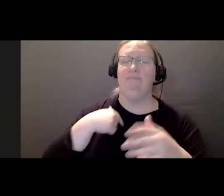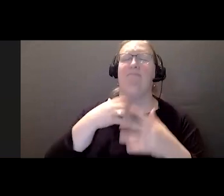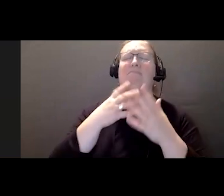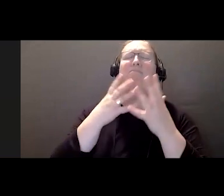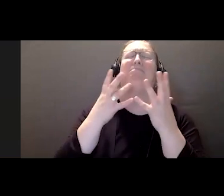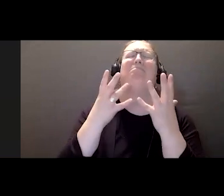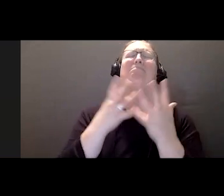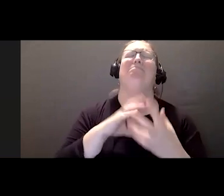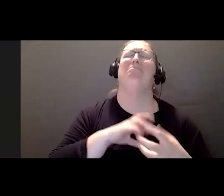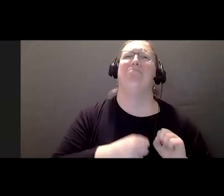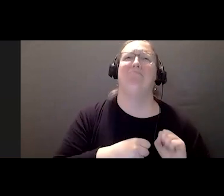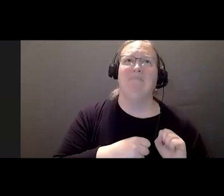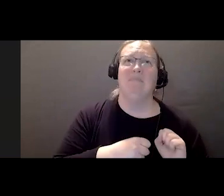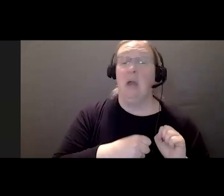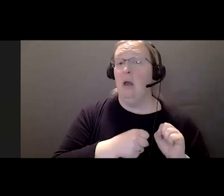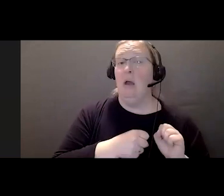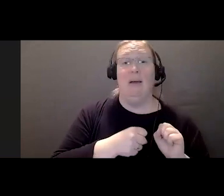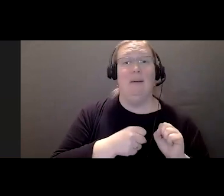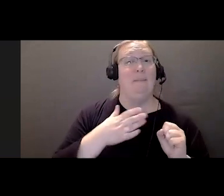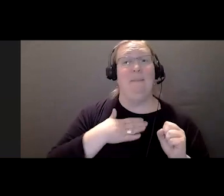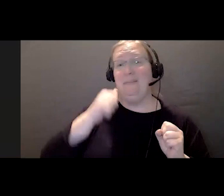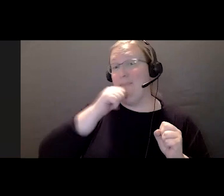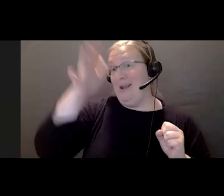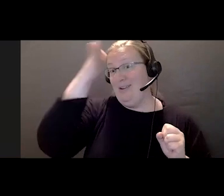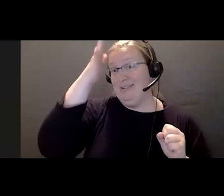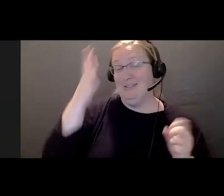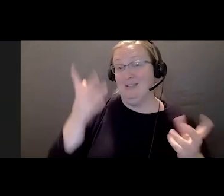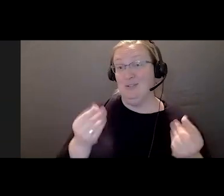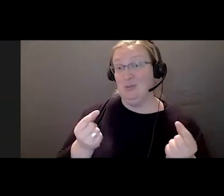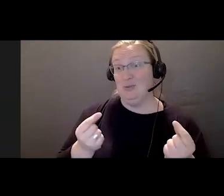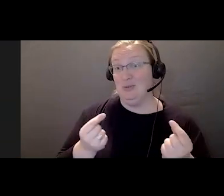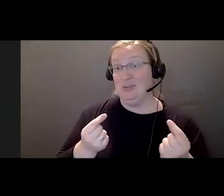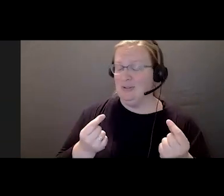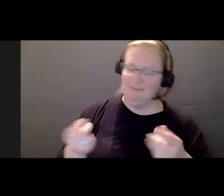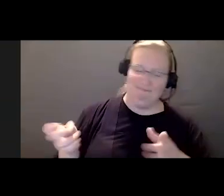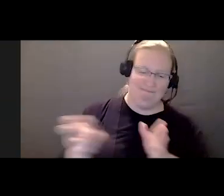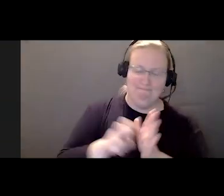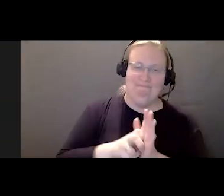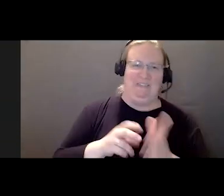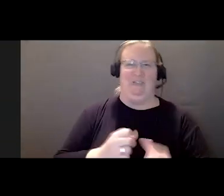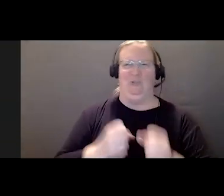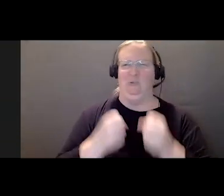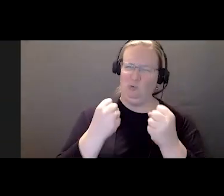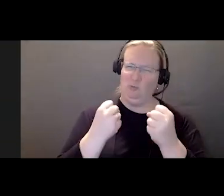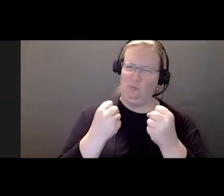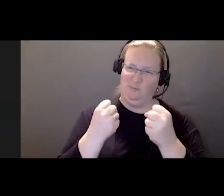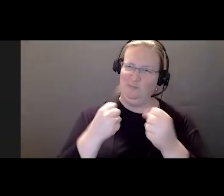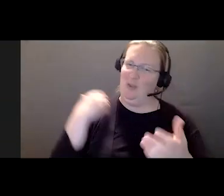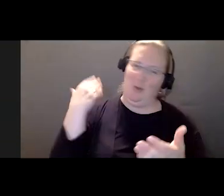and drove me to the competition in time, in a line at time.